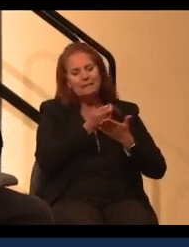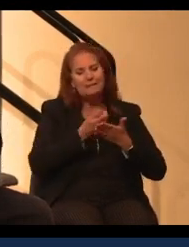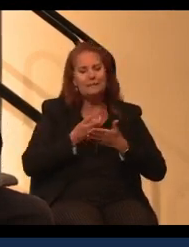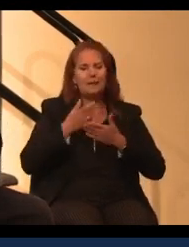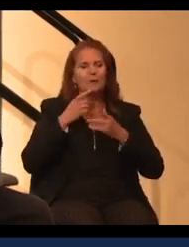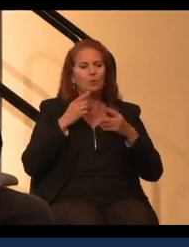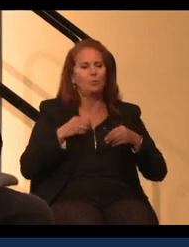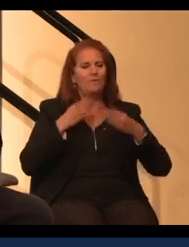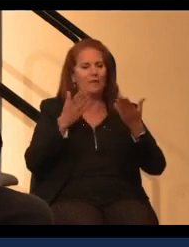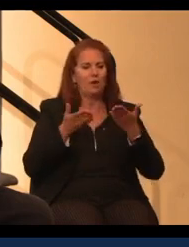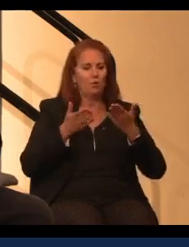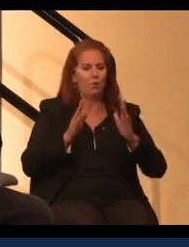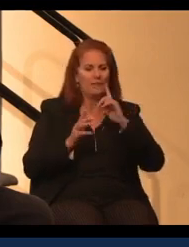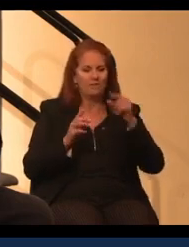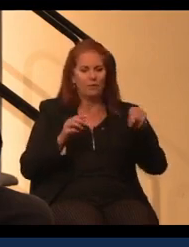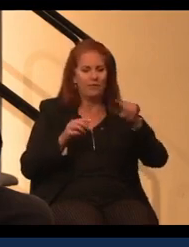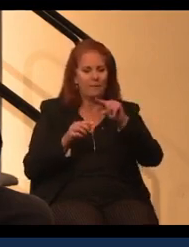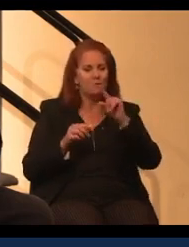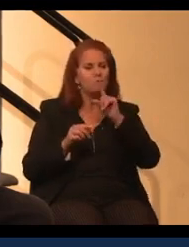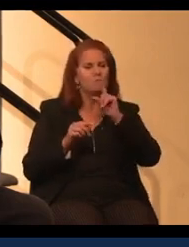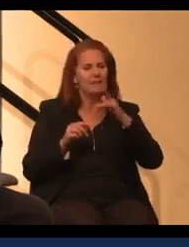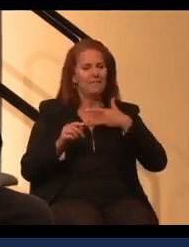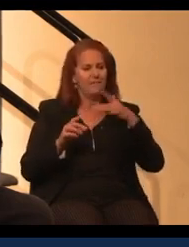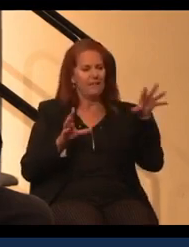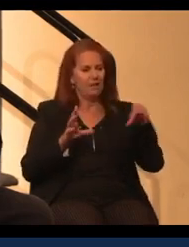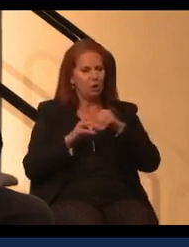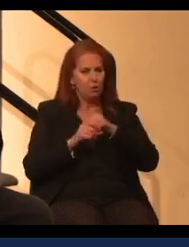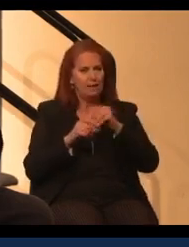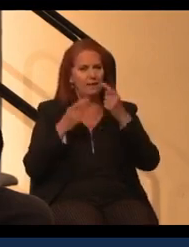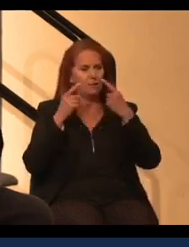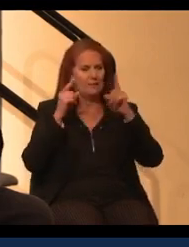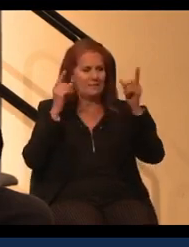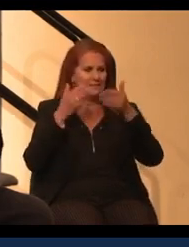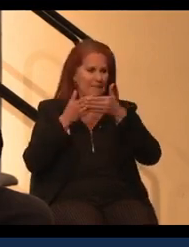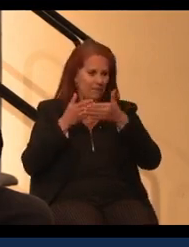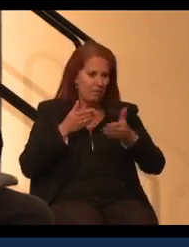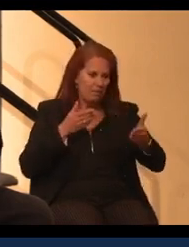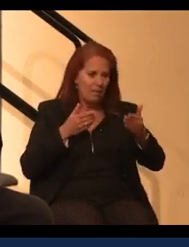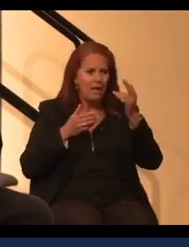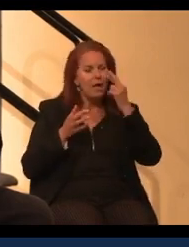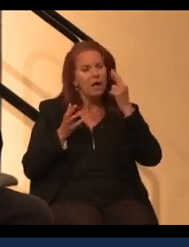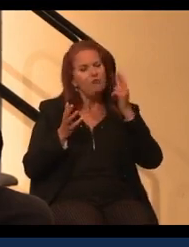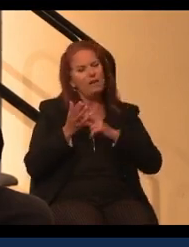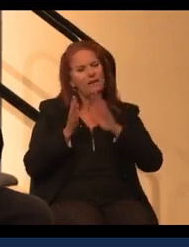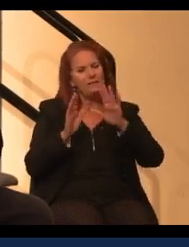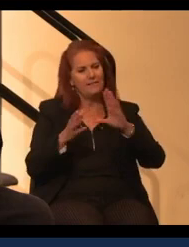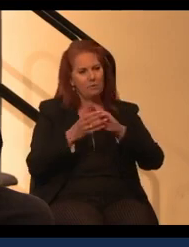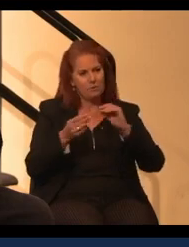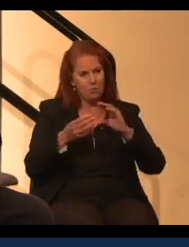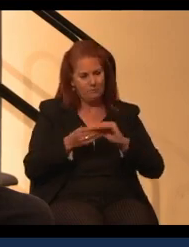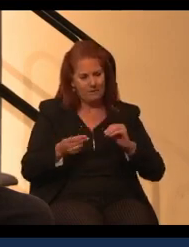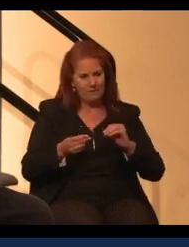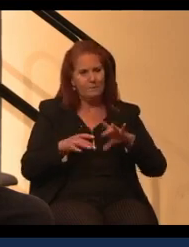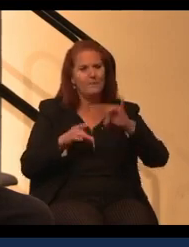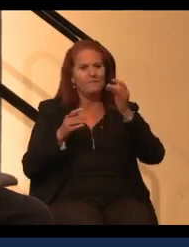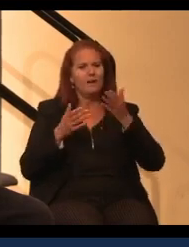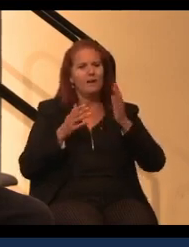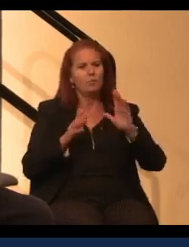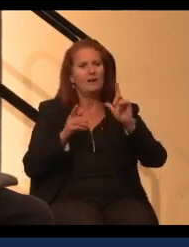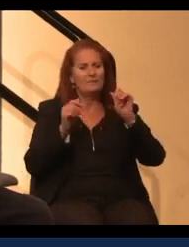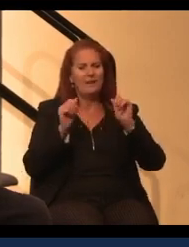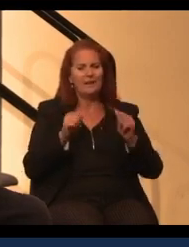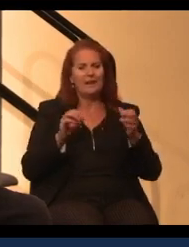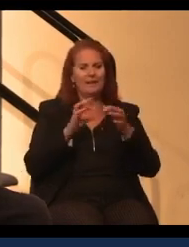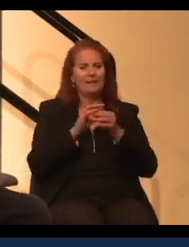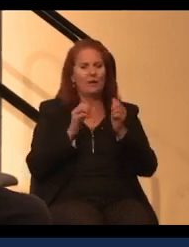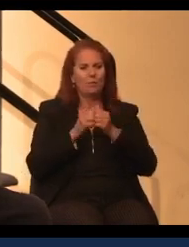and provide ways for them to really feel included, be successful, and to recognize their stories, and to find ways that they may connect